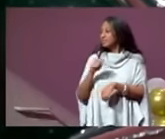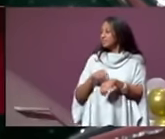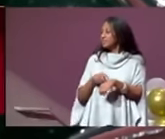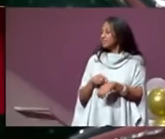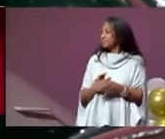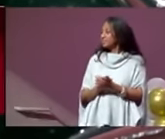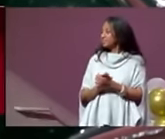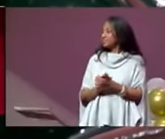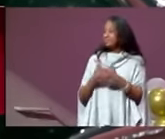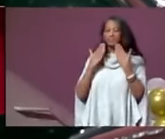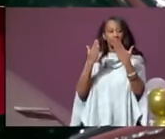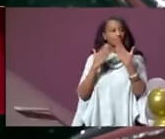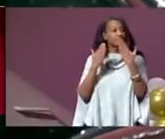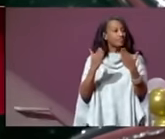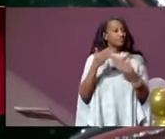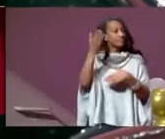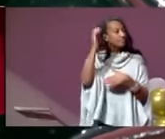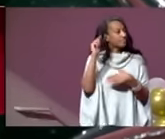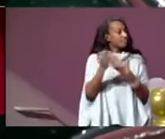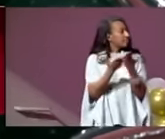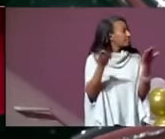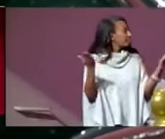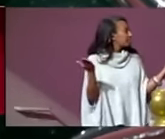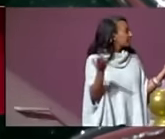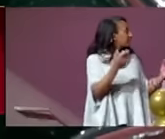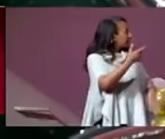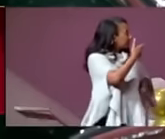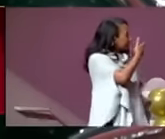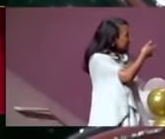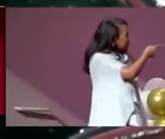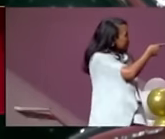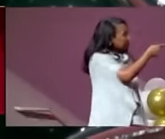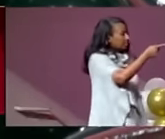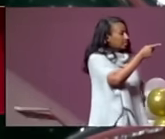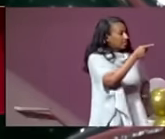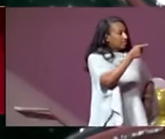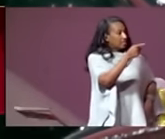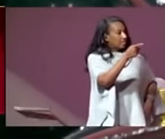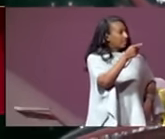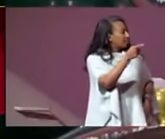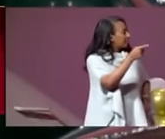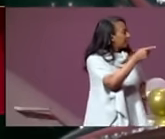thank and praise God for you. I'm looking around the sanctuary. God bless you. God bless you. I see